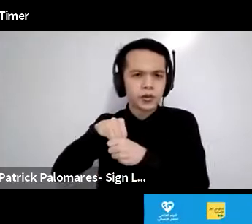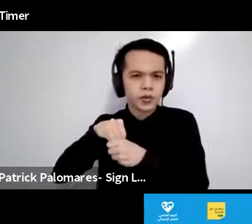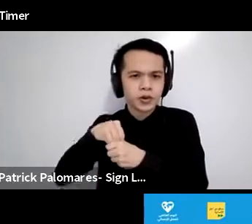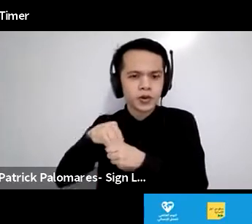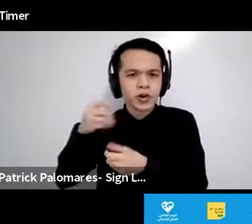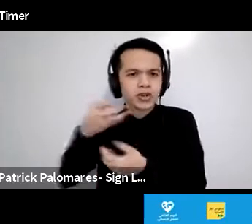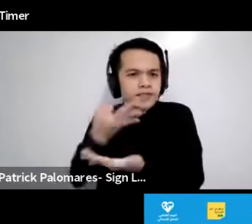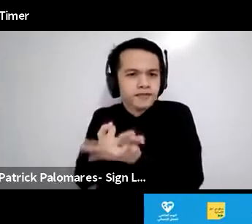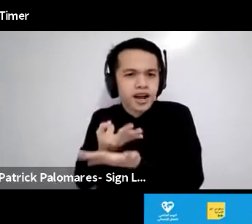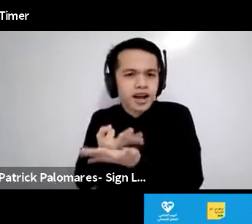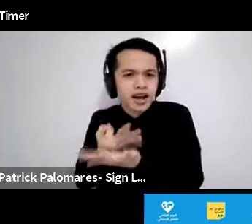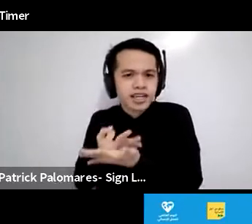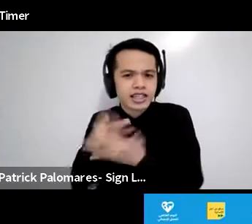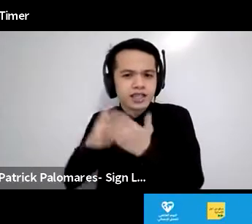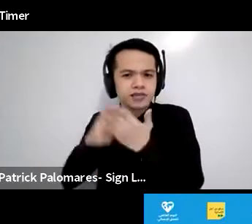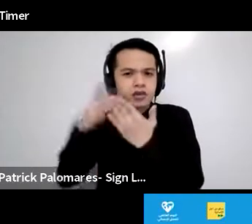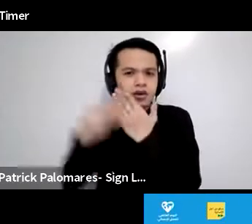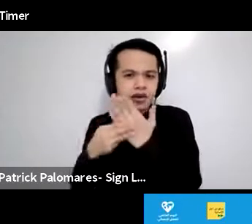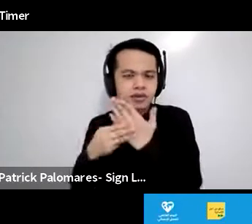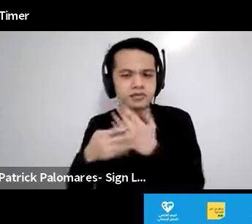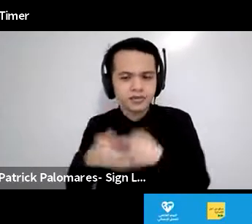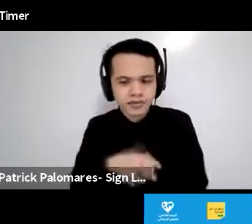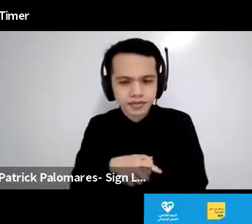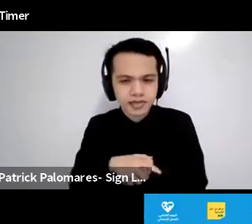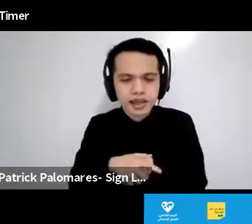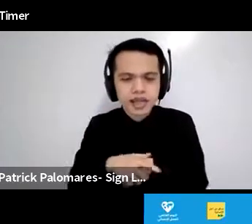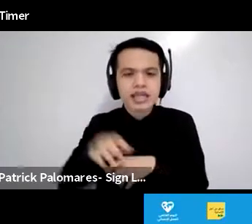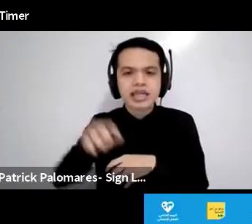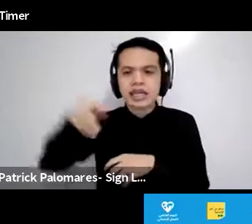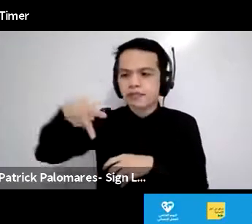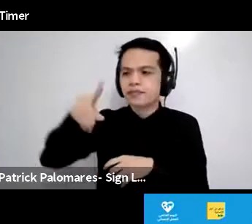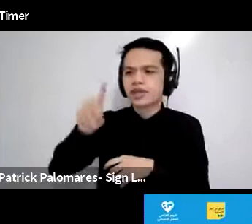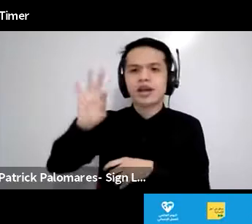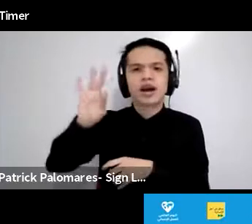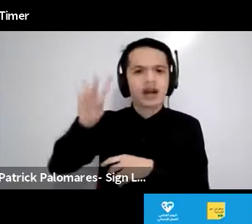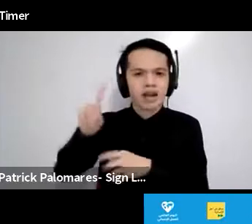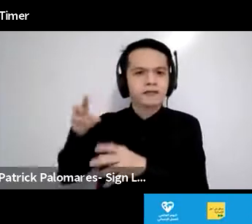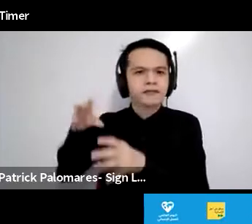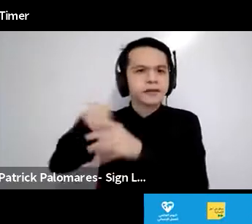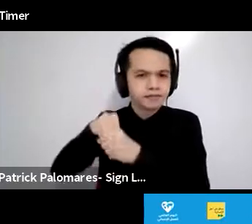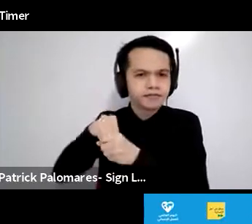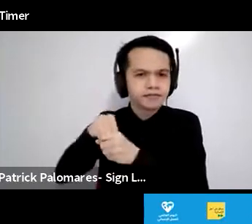you know, programming. Of course, PDRF is also involved